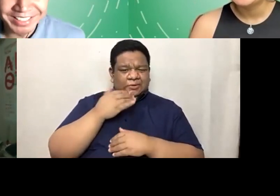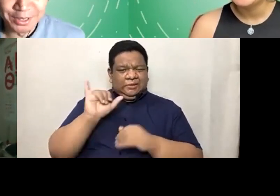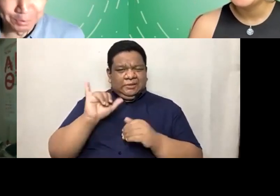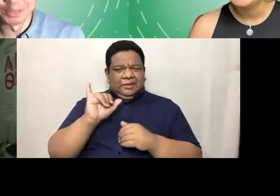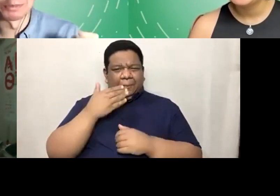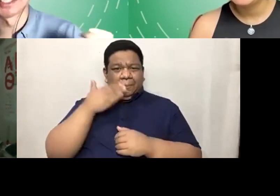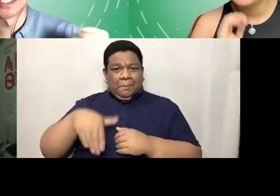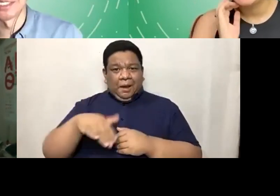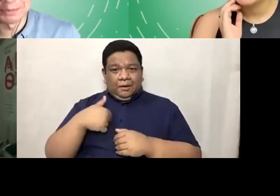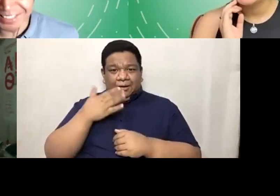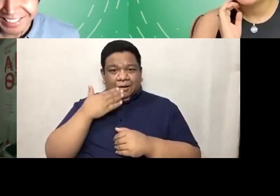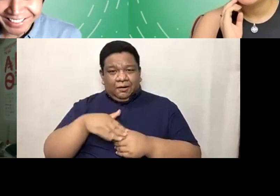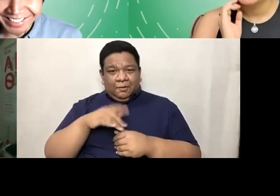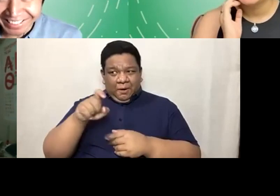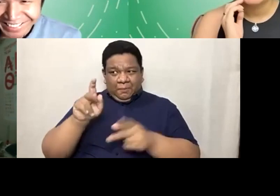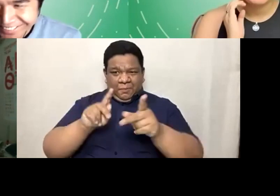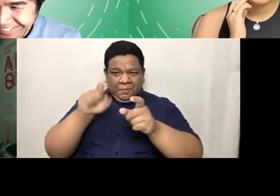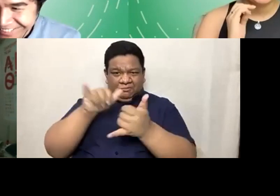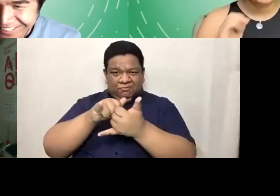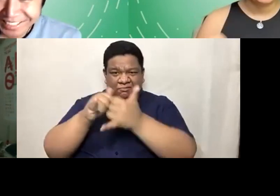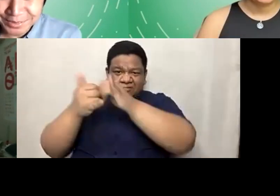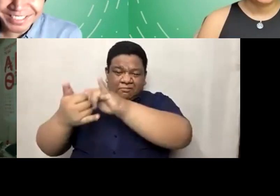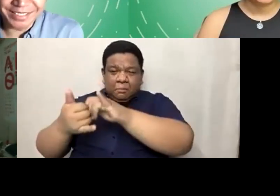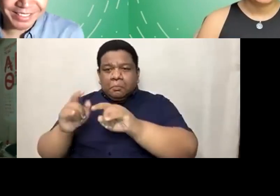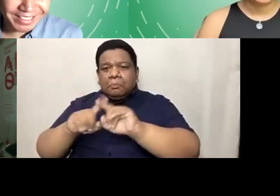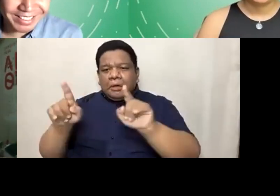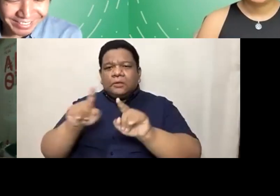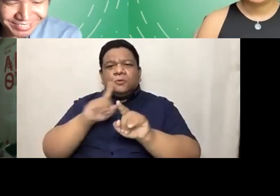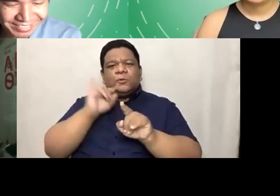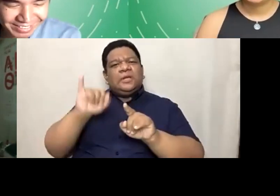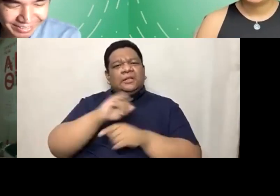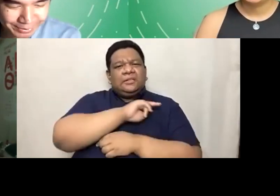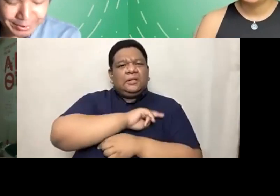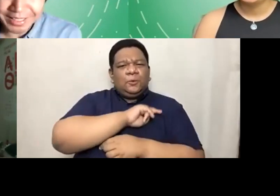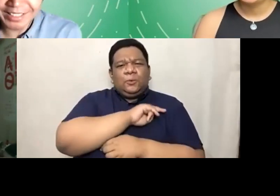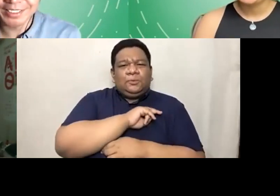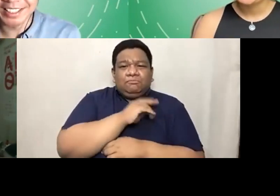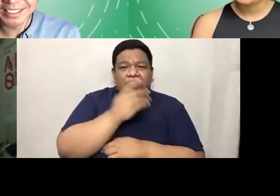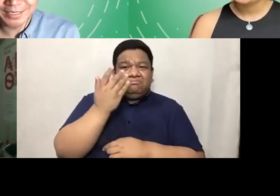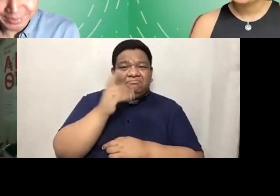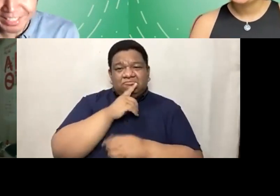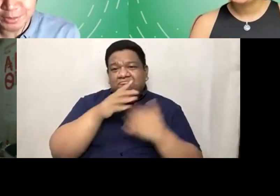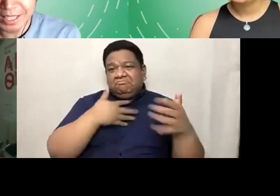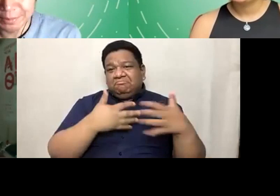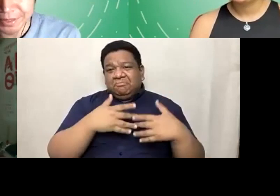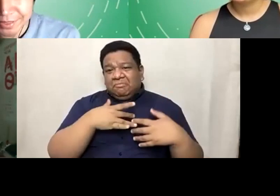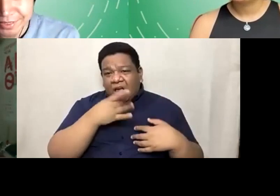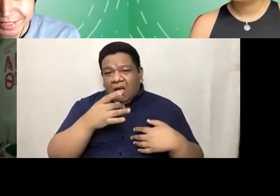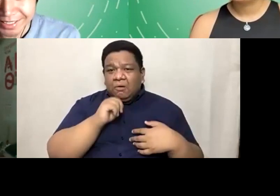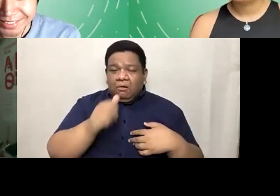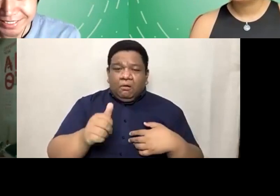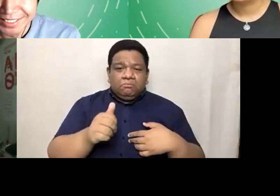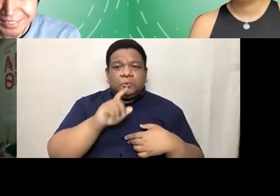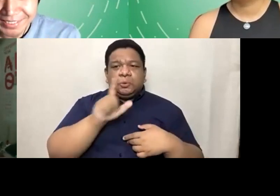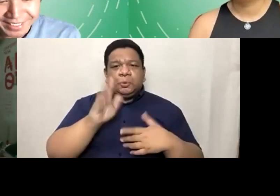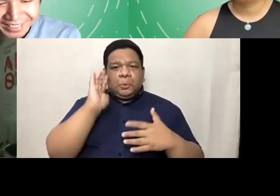movie. Humans must evolve, but it kind of works that way, whether we like it or not, change will happen.